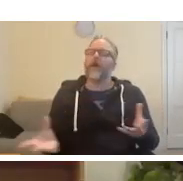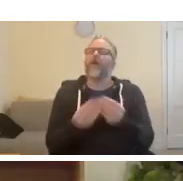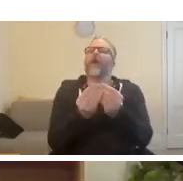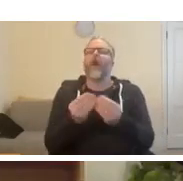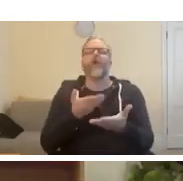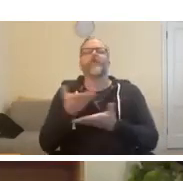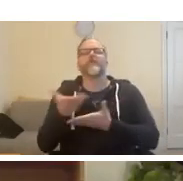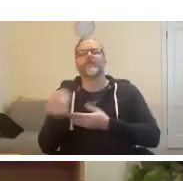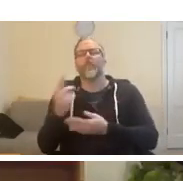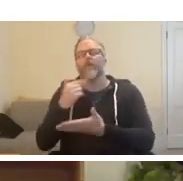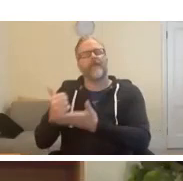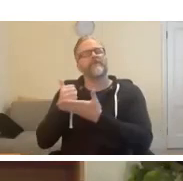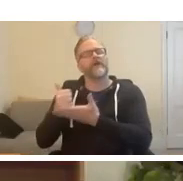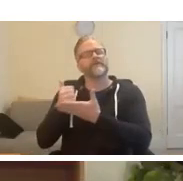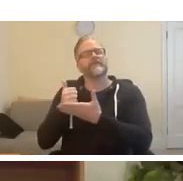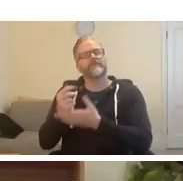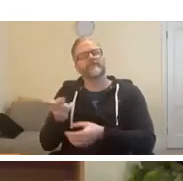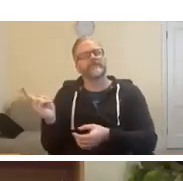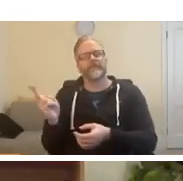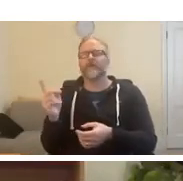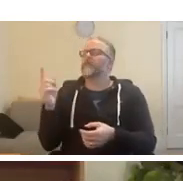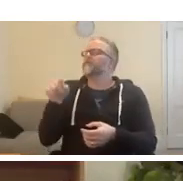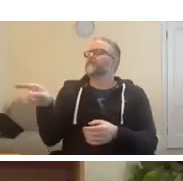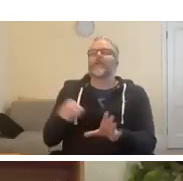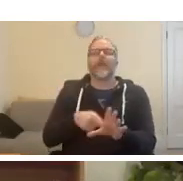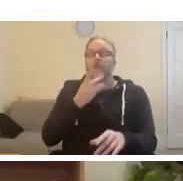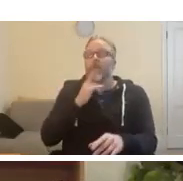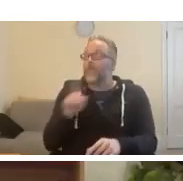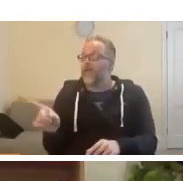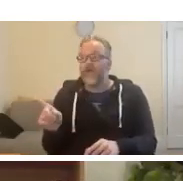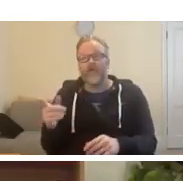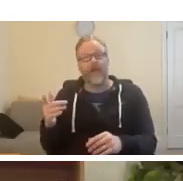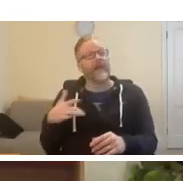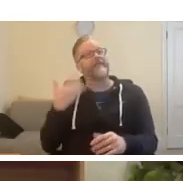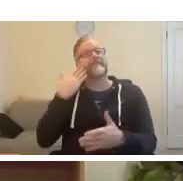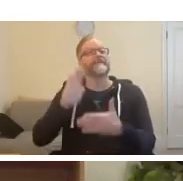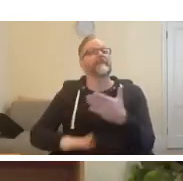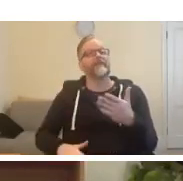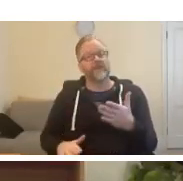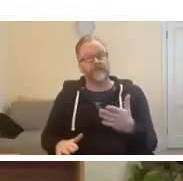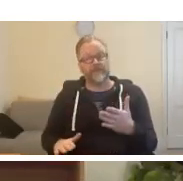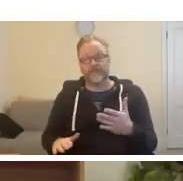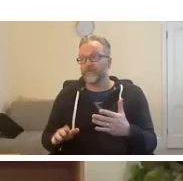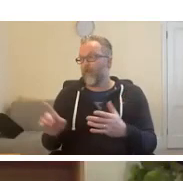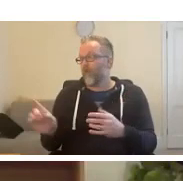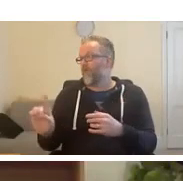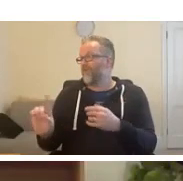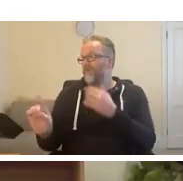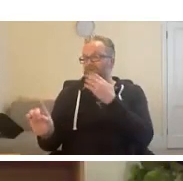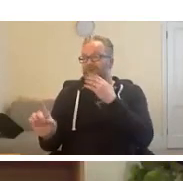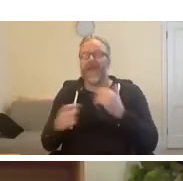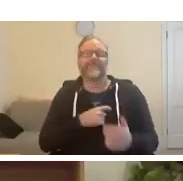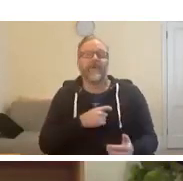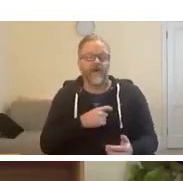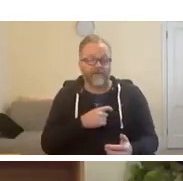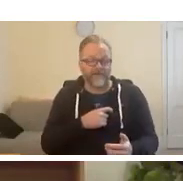with advisors who were young people with lived experience of